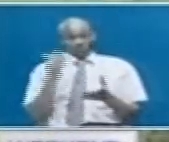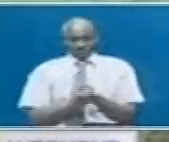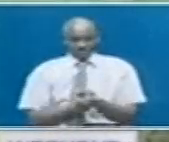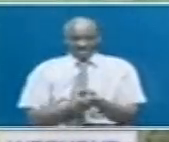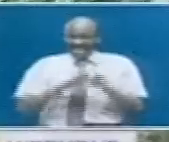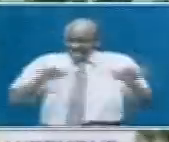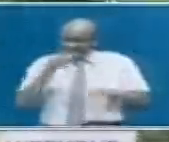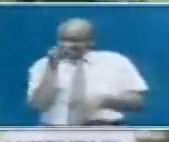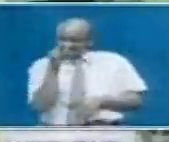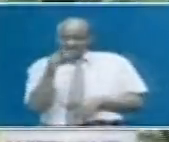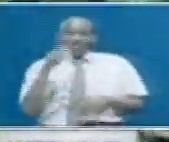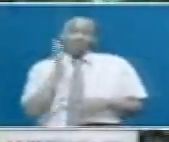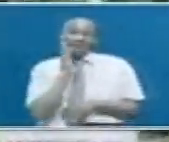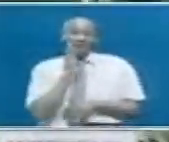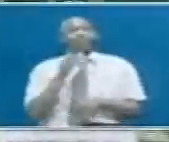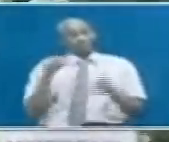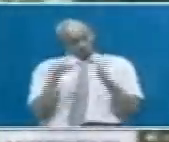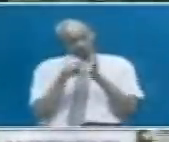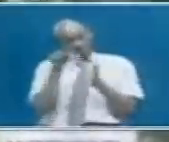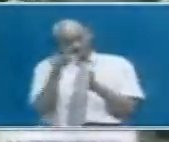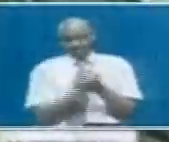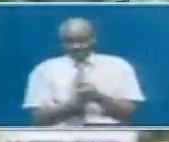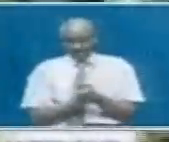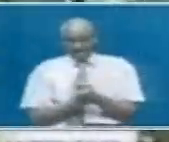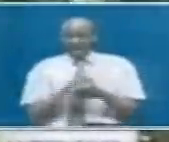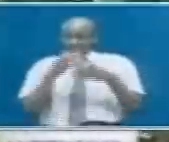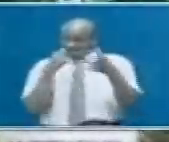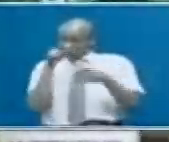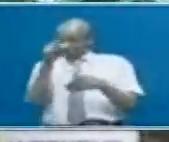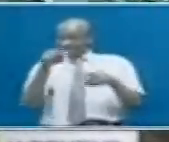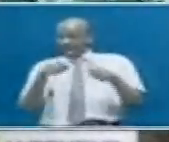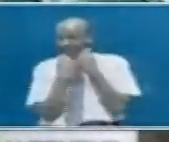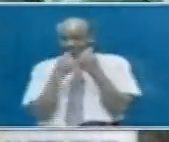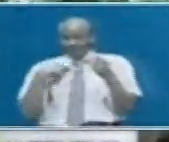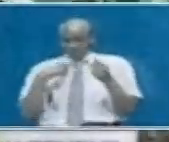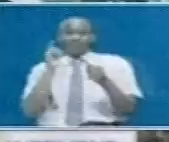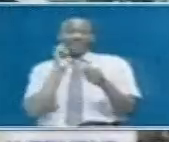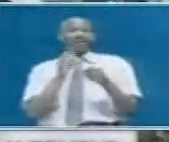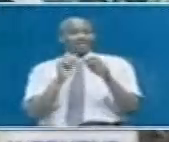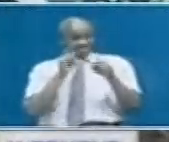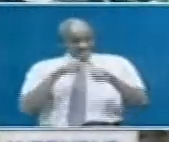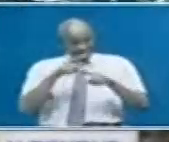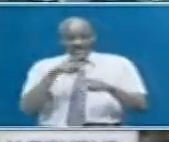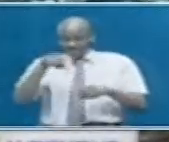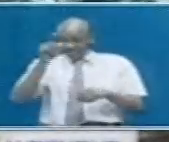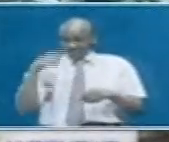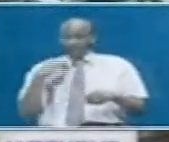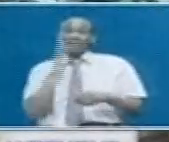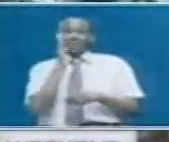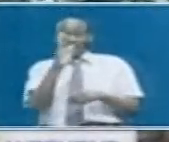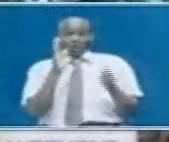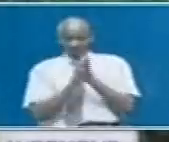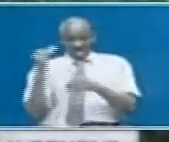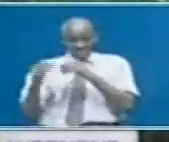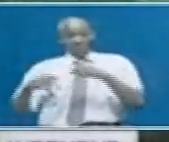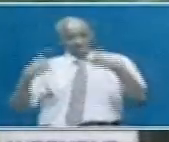he believes led to his mother's death. Before the fateful day, he claims his mother had been involved in arguments with her